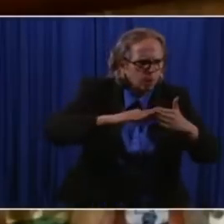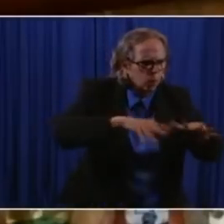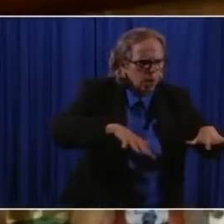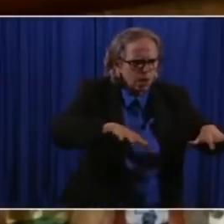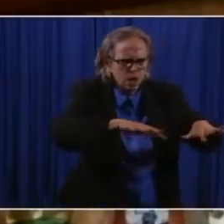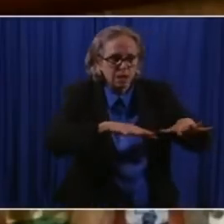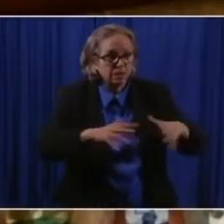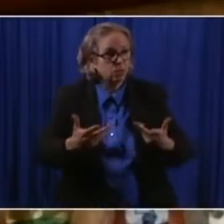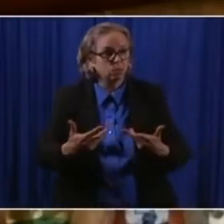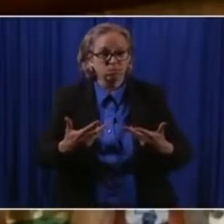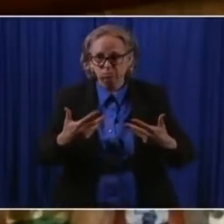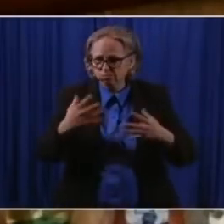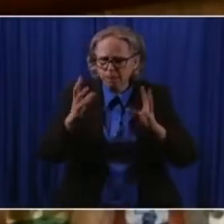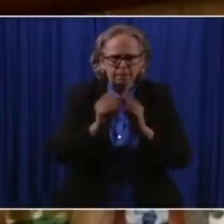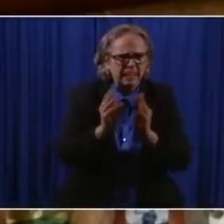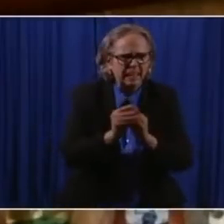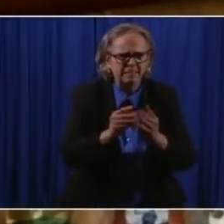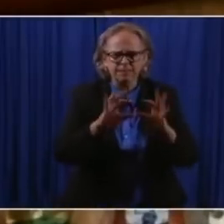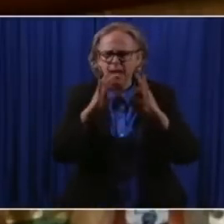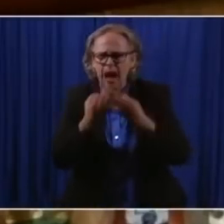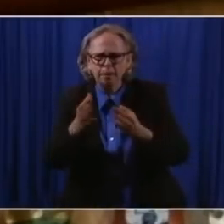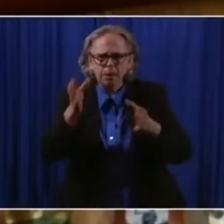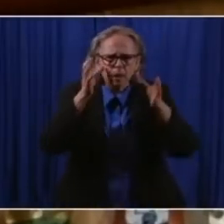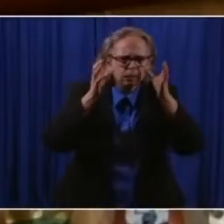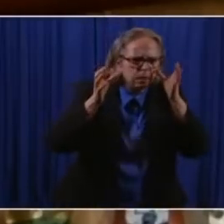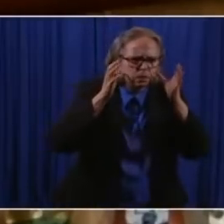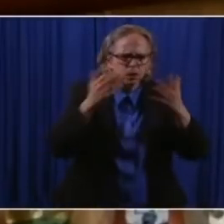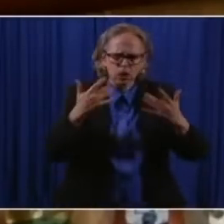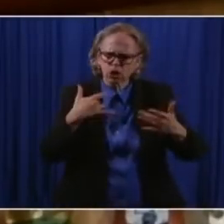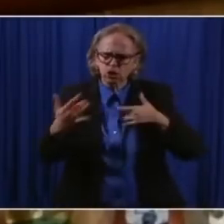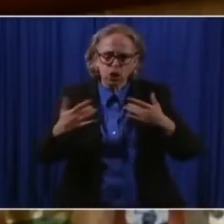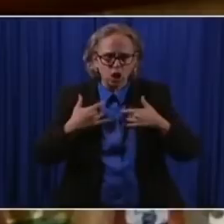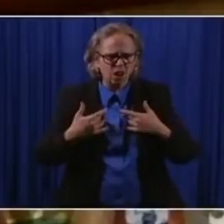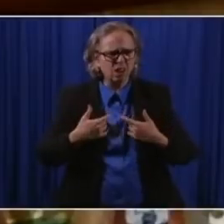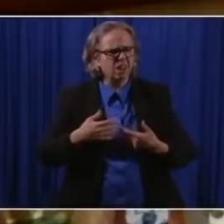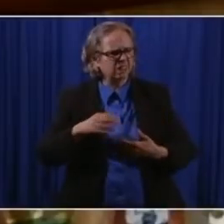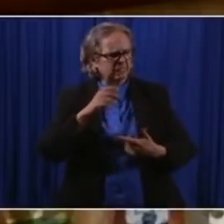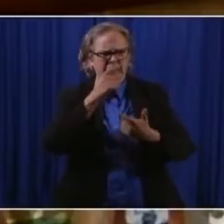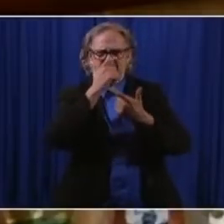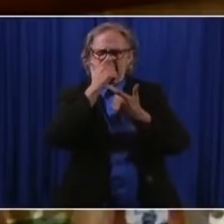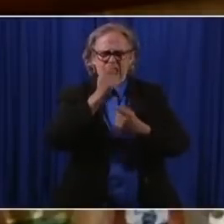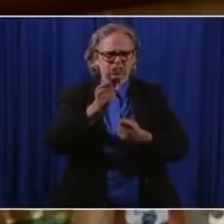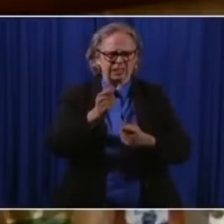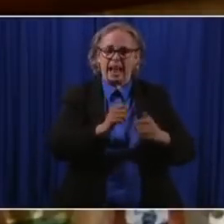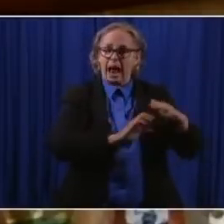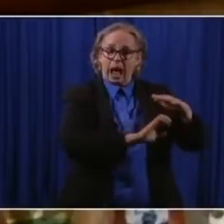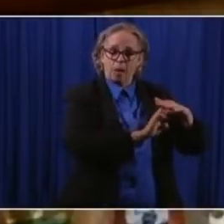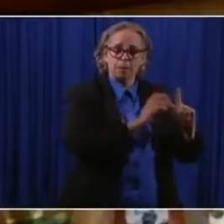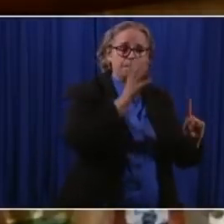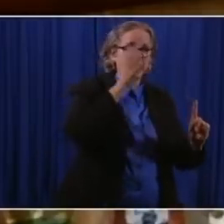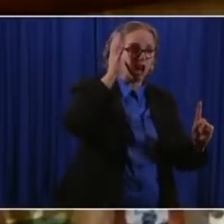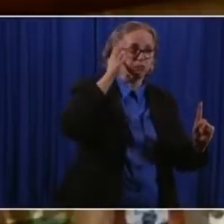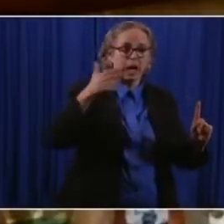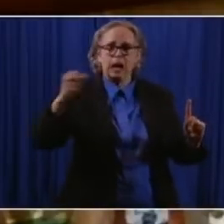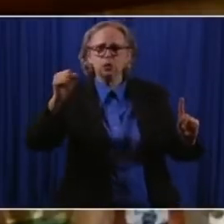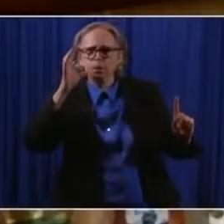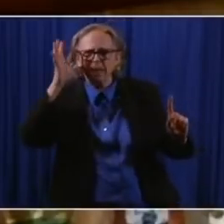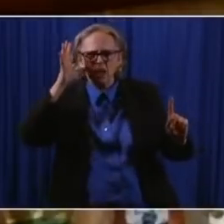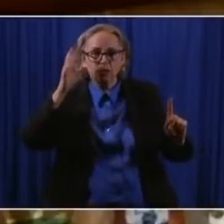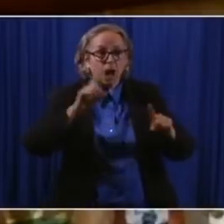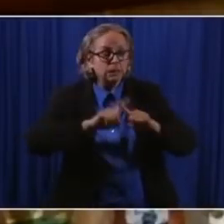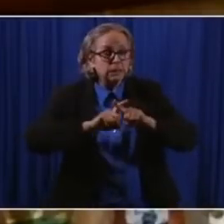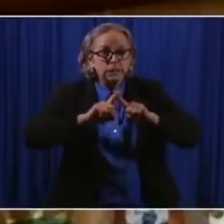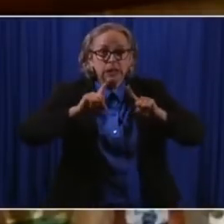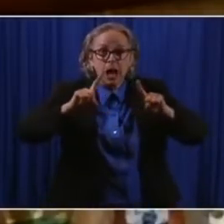concerns. What was interesting to me is that the concerns of our elementary parents were different than our high school parents, even within our